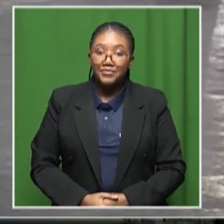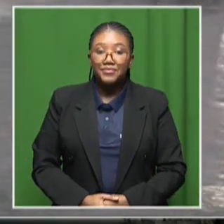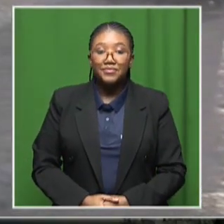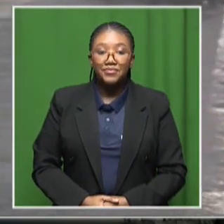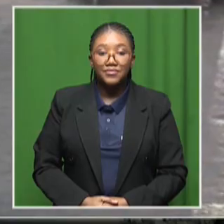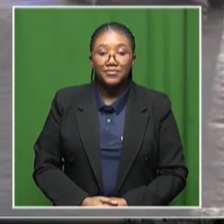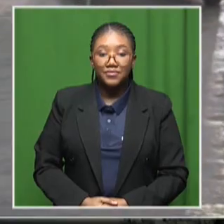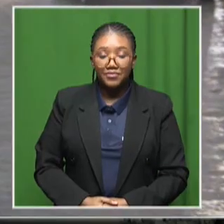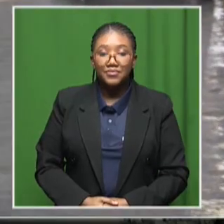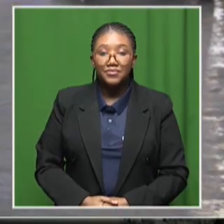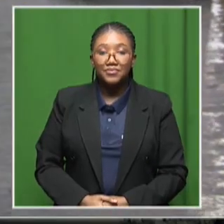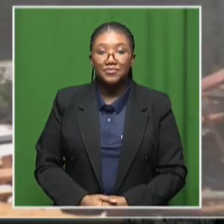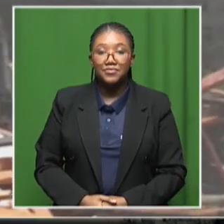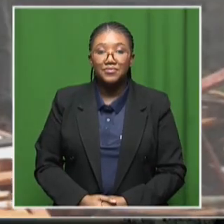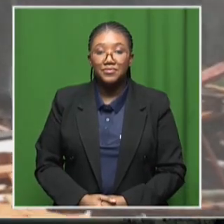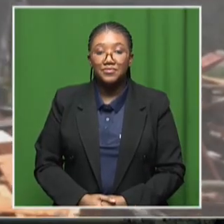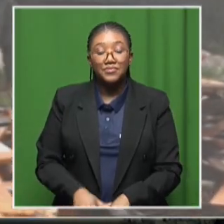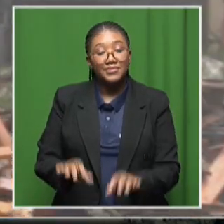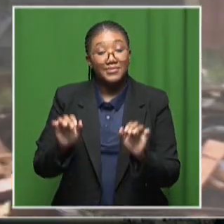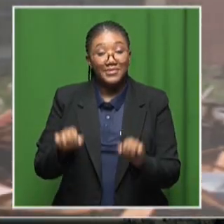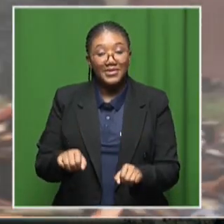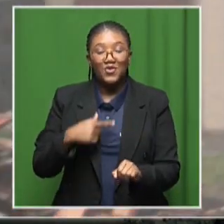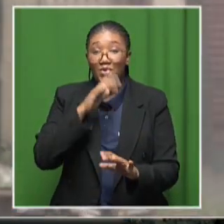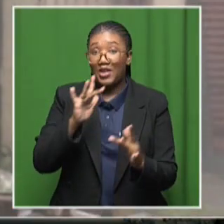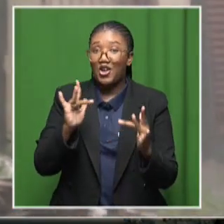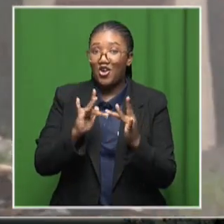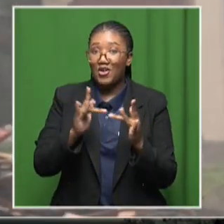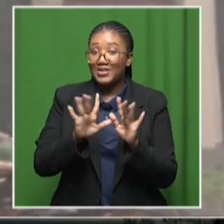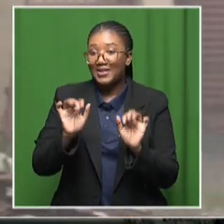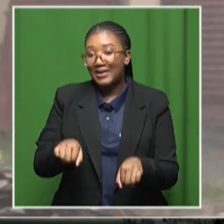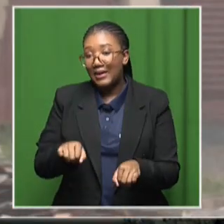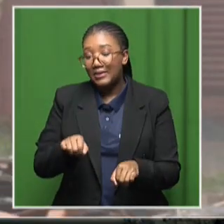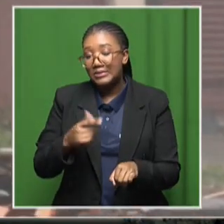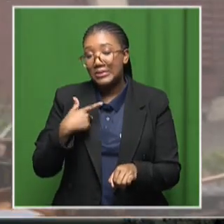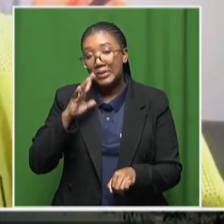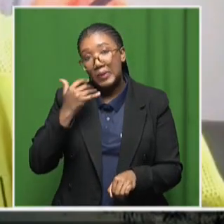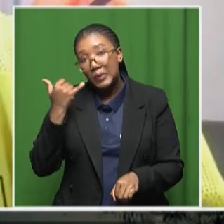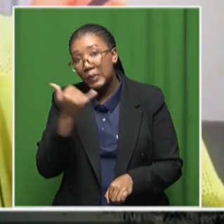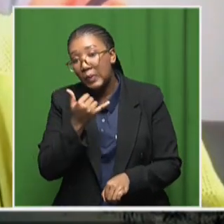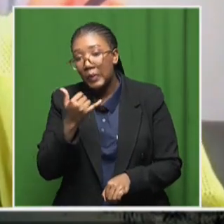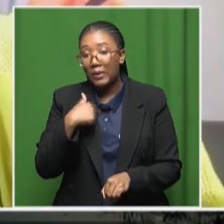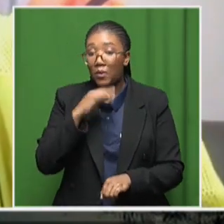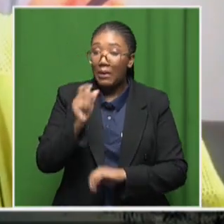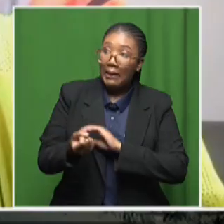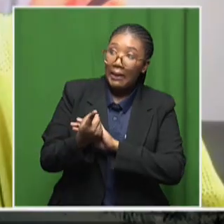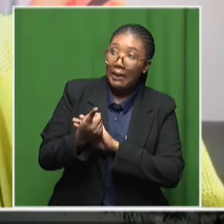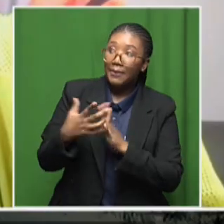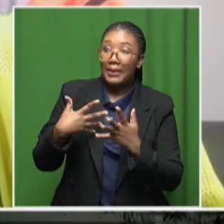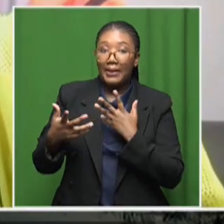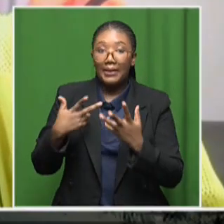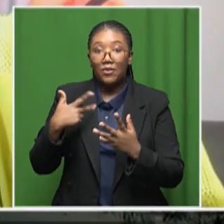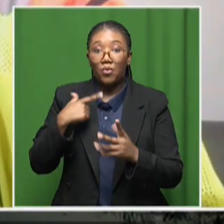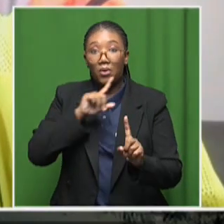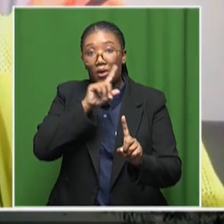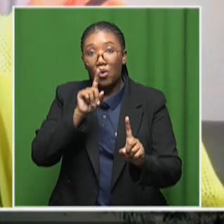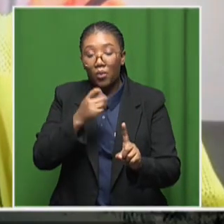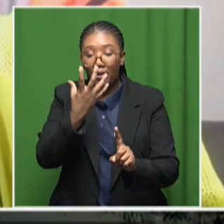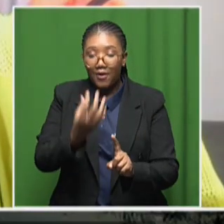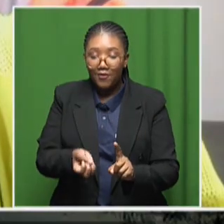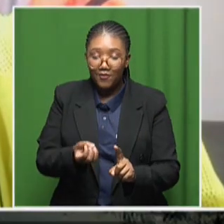leave it there. Robert, we know that we can always call you and check in with you if there anything we need to speak about, and just